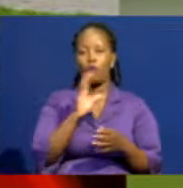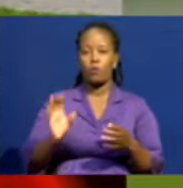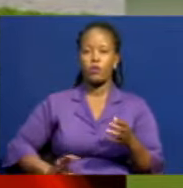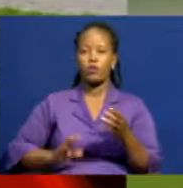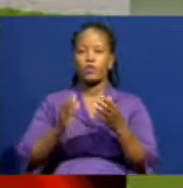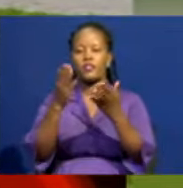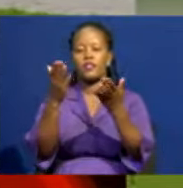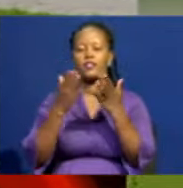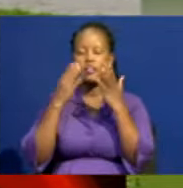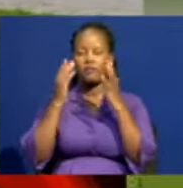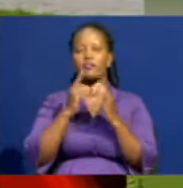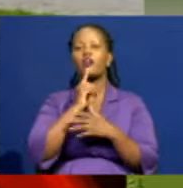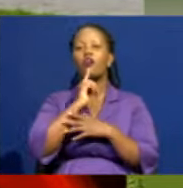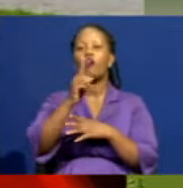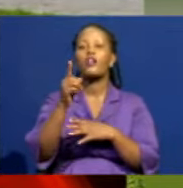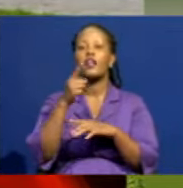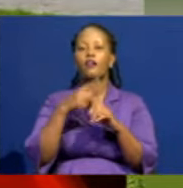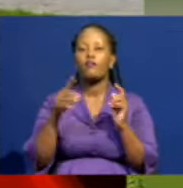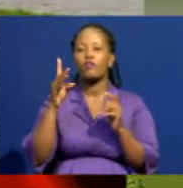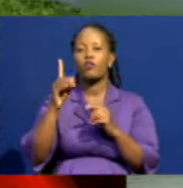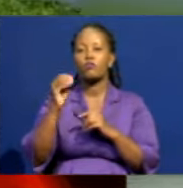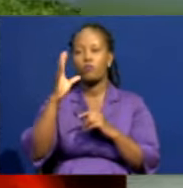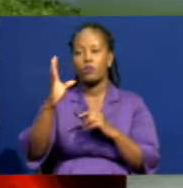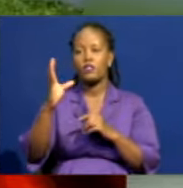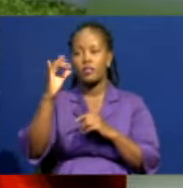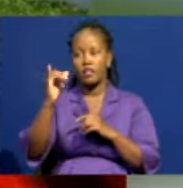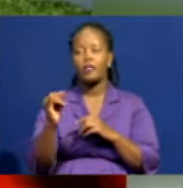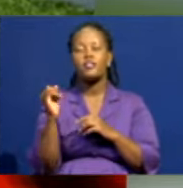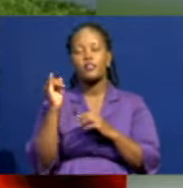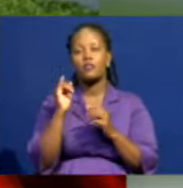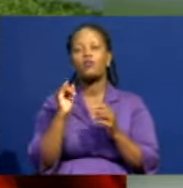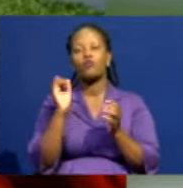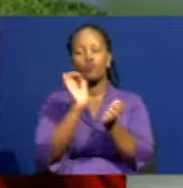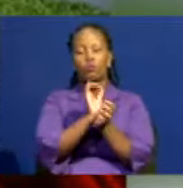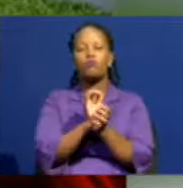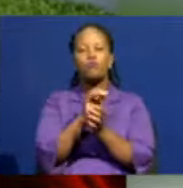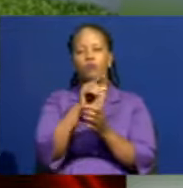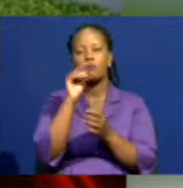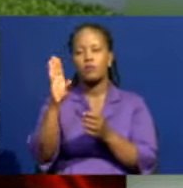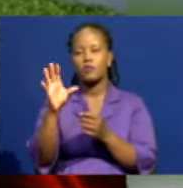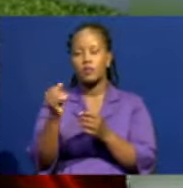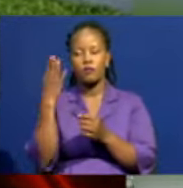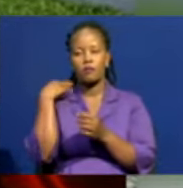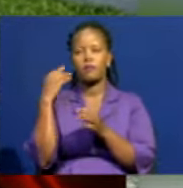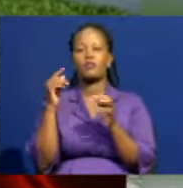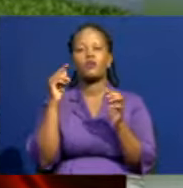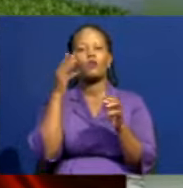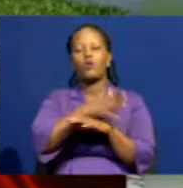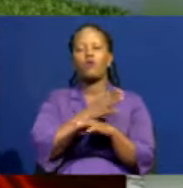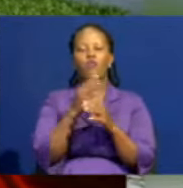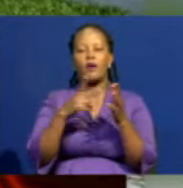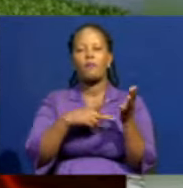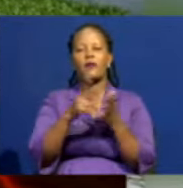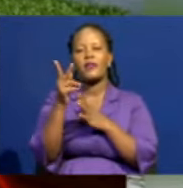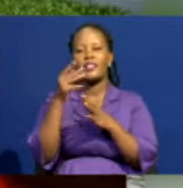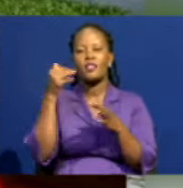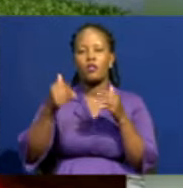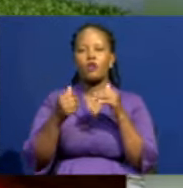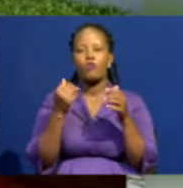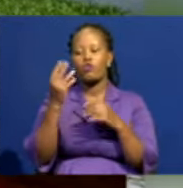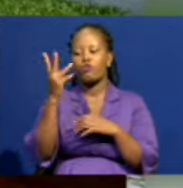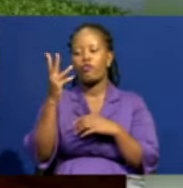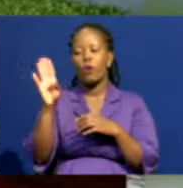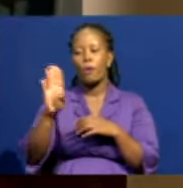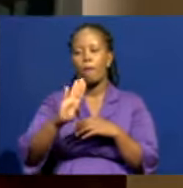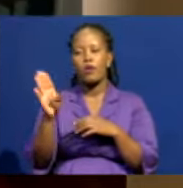green light from the Director of Public Prosecution to charge Balala and 13 others for the irregular payment, out of which 4 billion shillings